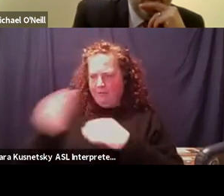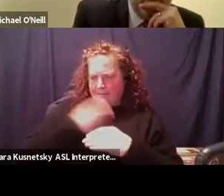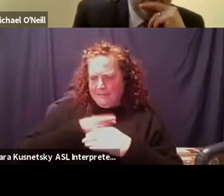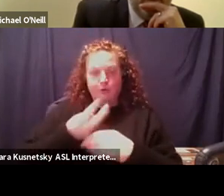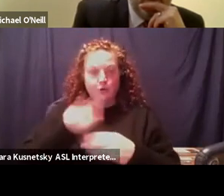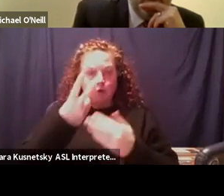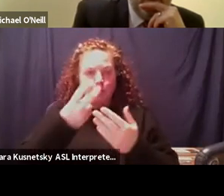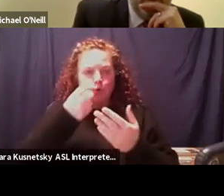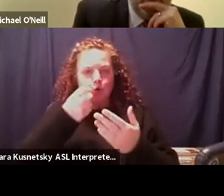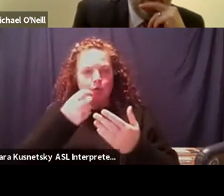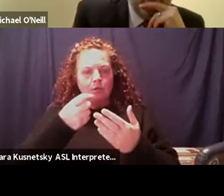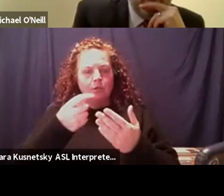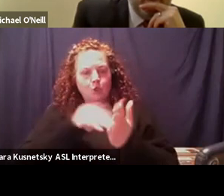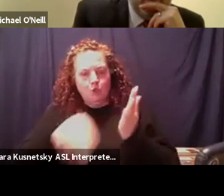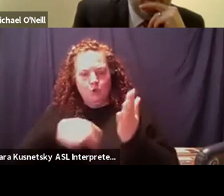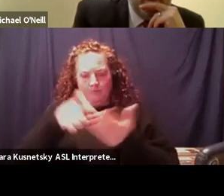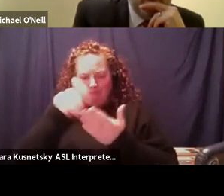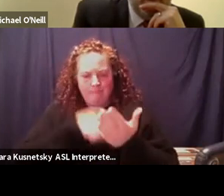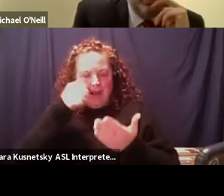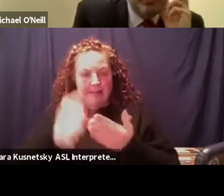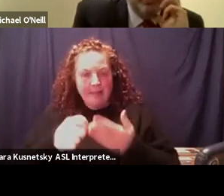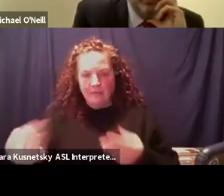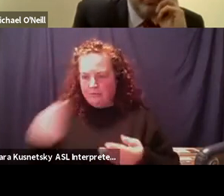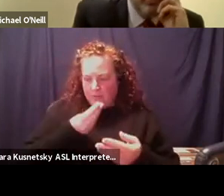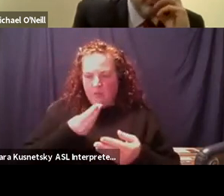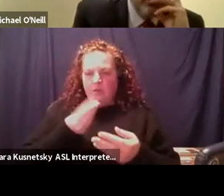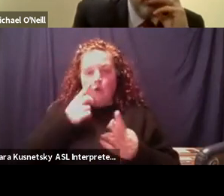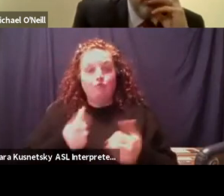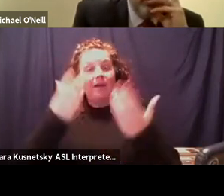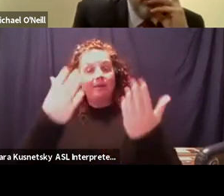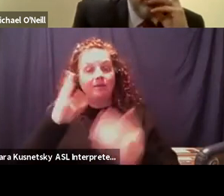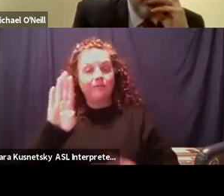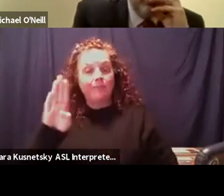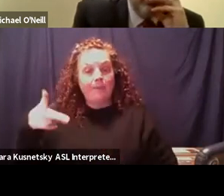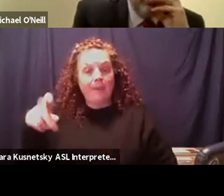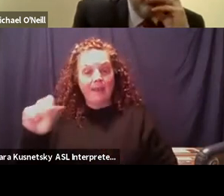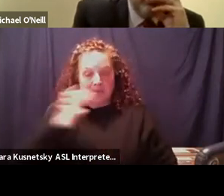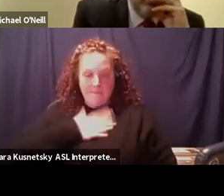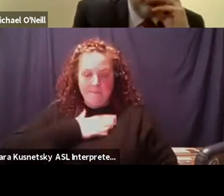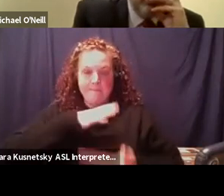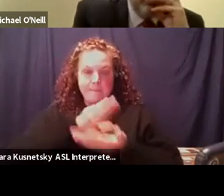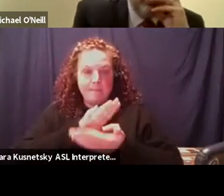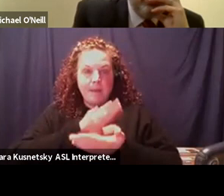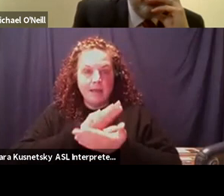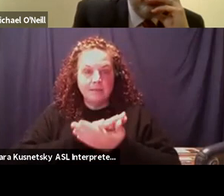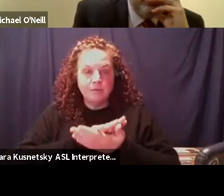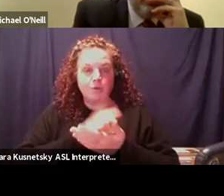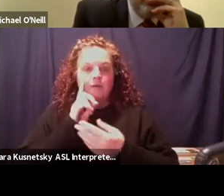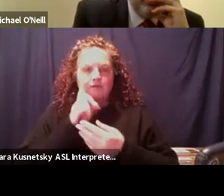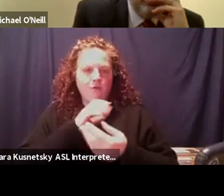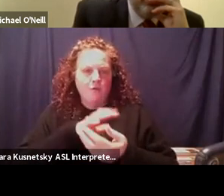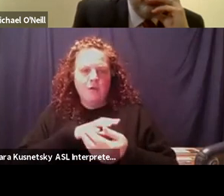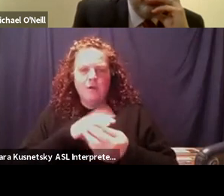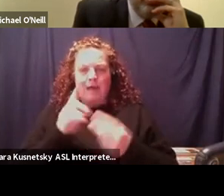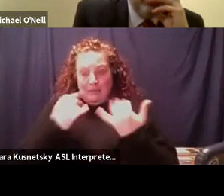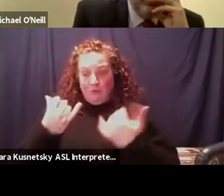grade students in our AWC program with recommendations for BPS and for my school, the Beethoven Orenberger K-8. Today, I'm simply